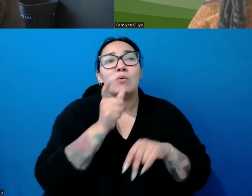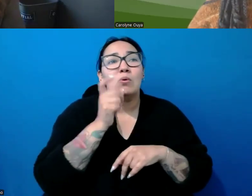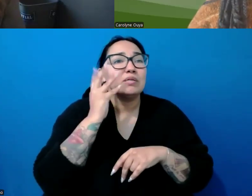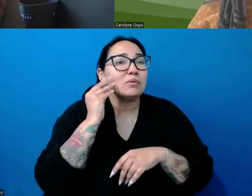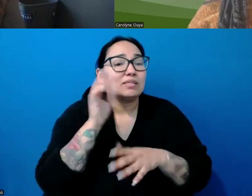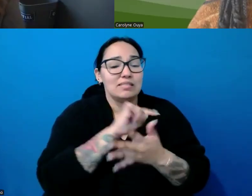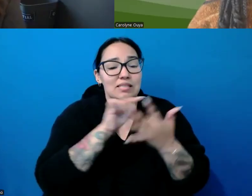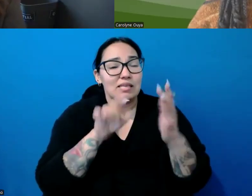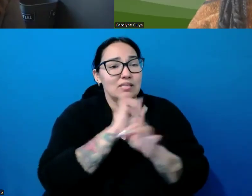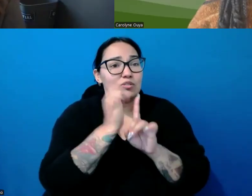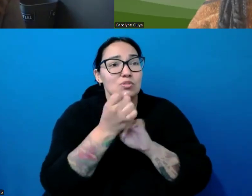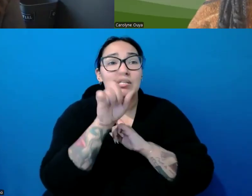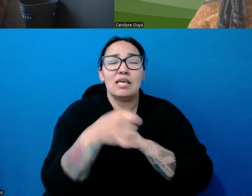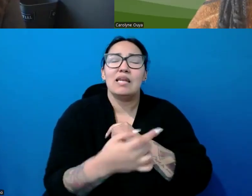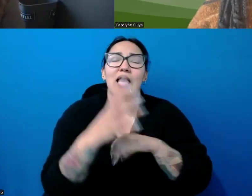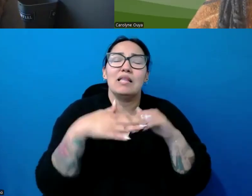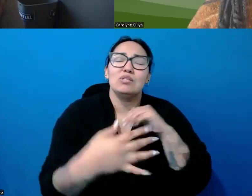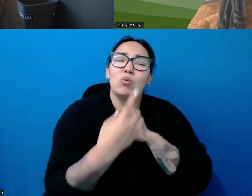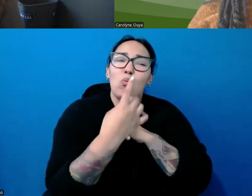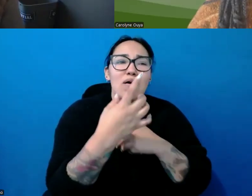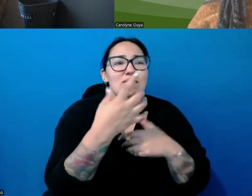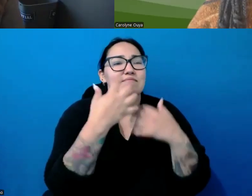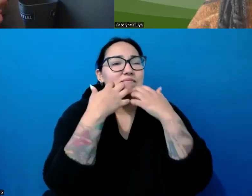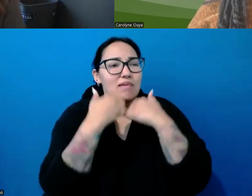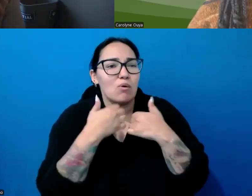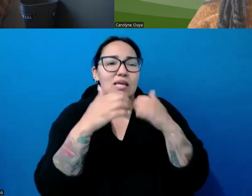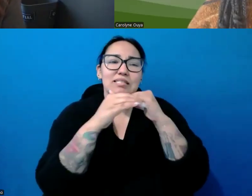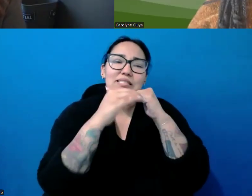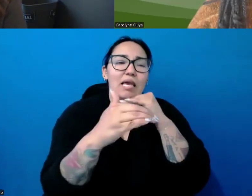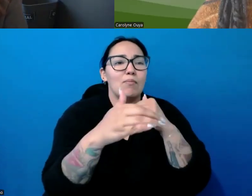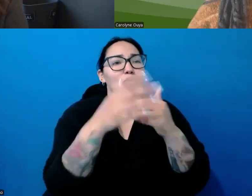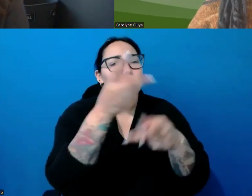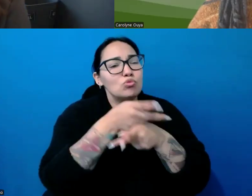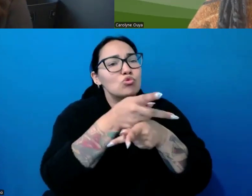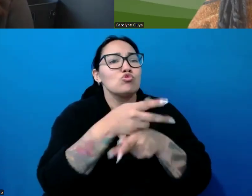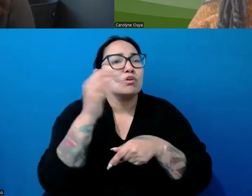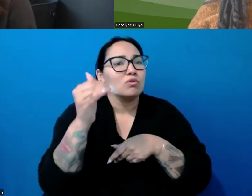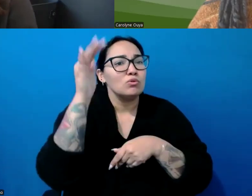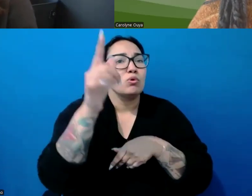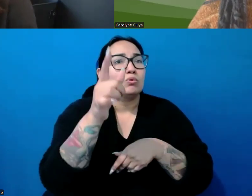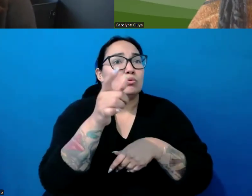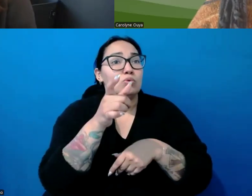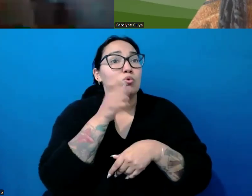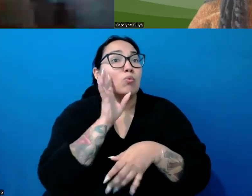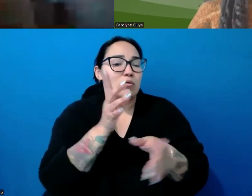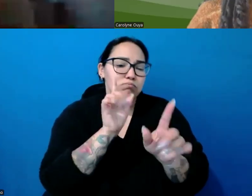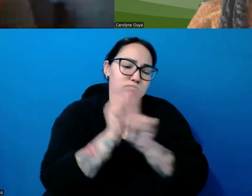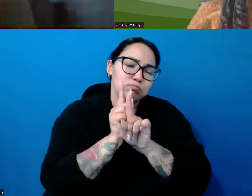about need like one caring, stable, nurturing adult who will follow them on their journey.